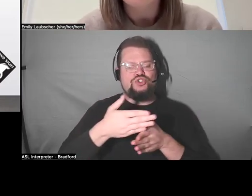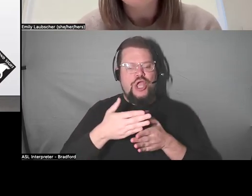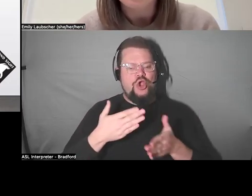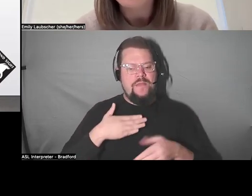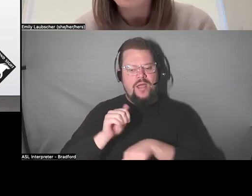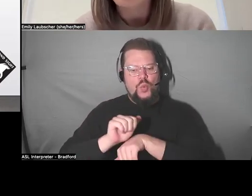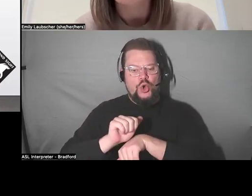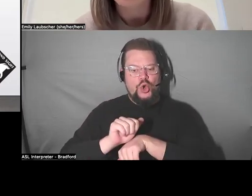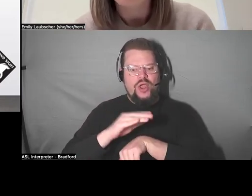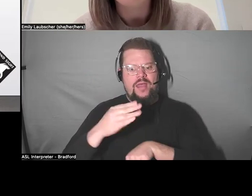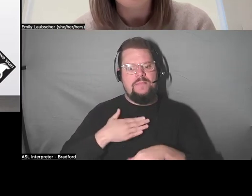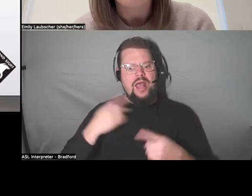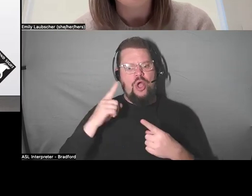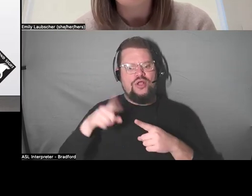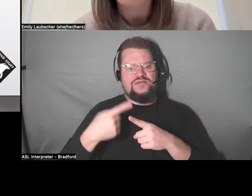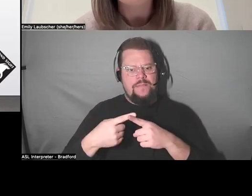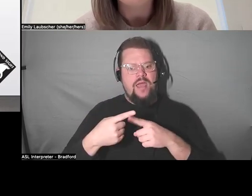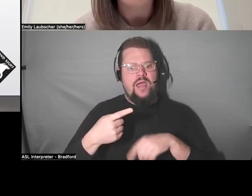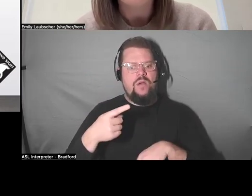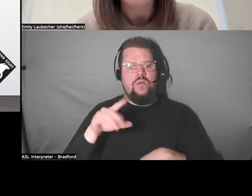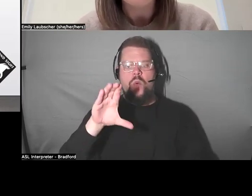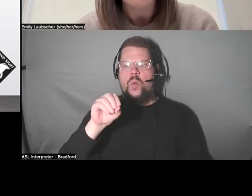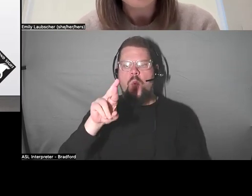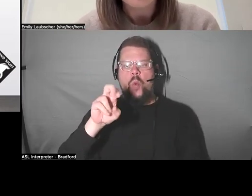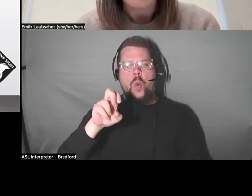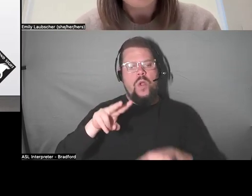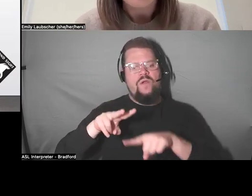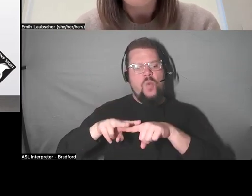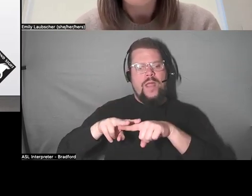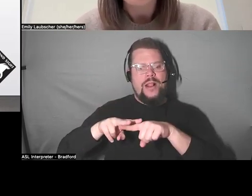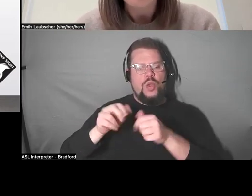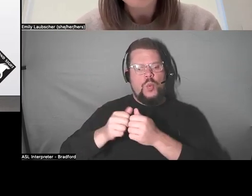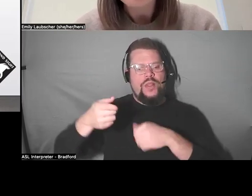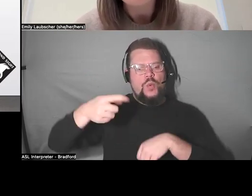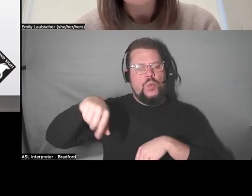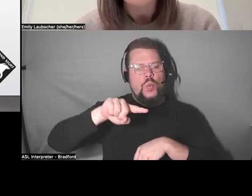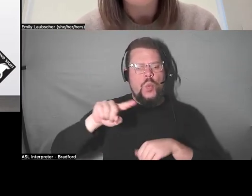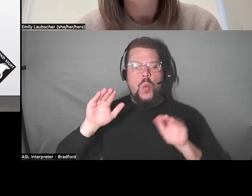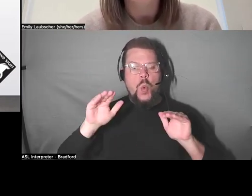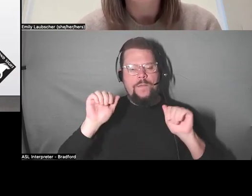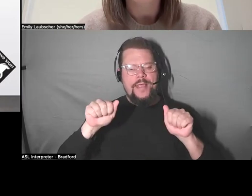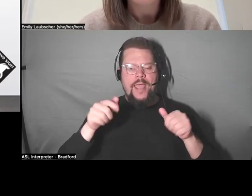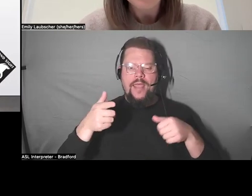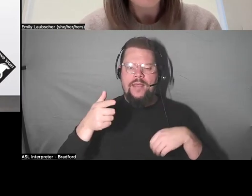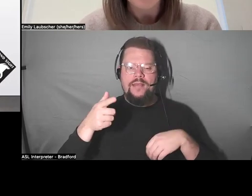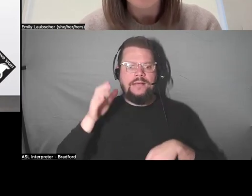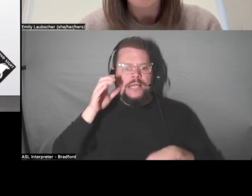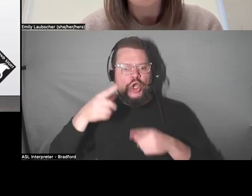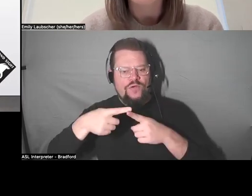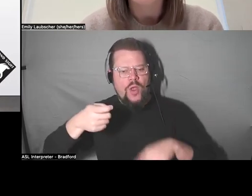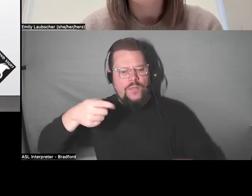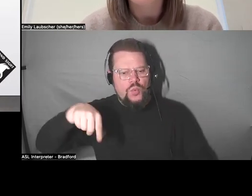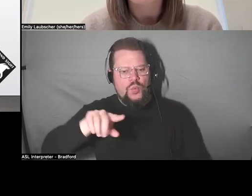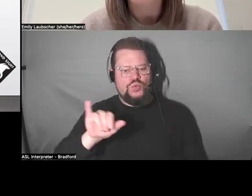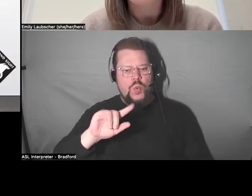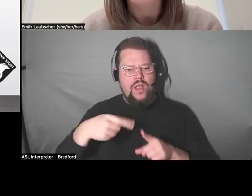work and my thoughts about core vocabulary with all of you. And hopefully, I'll be able to hear from you as well